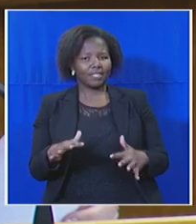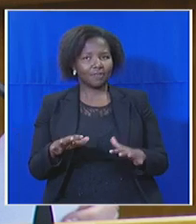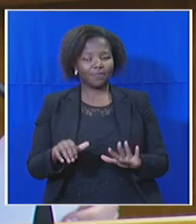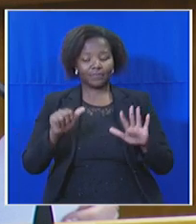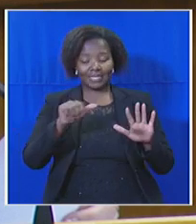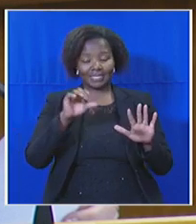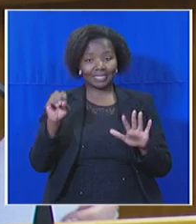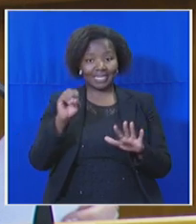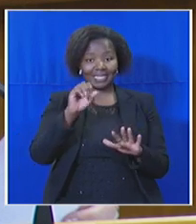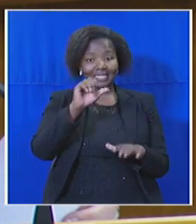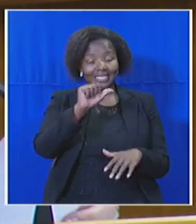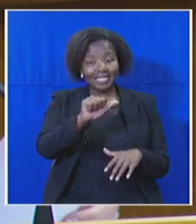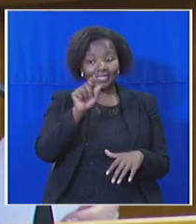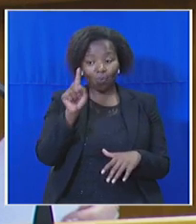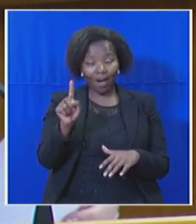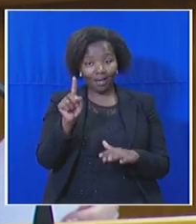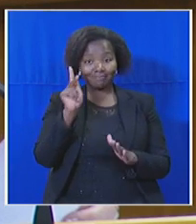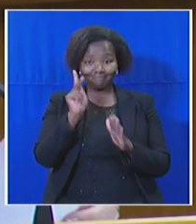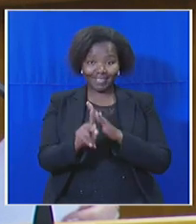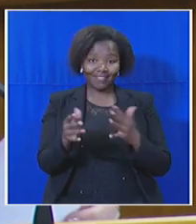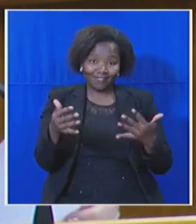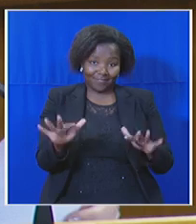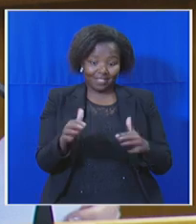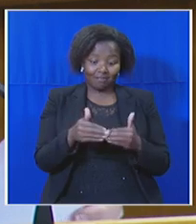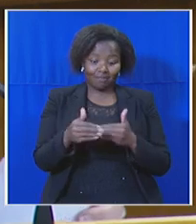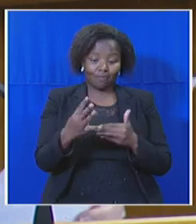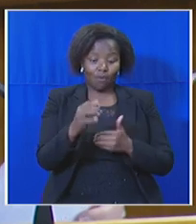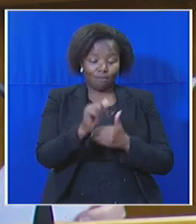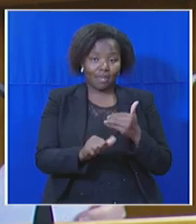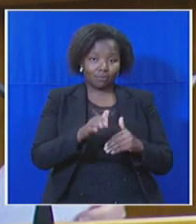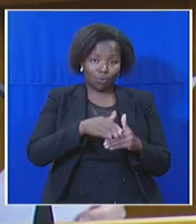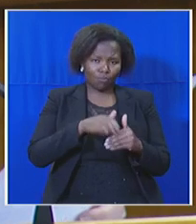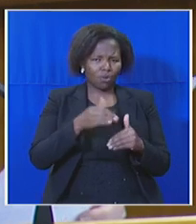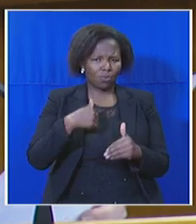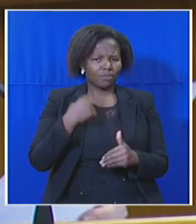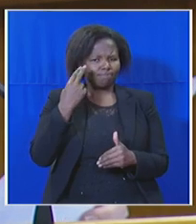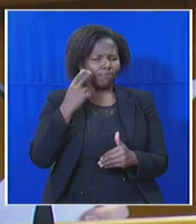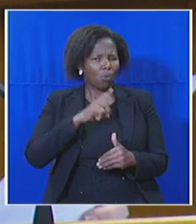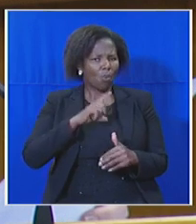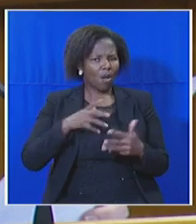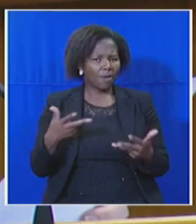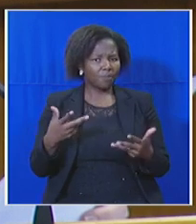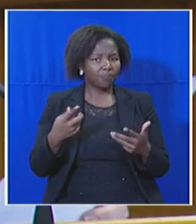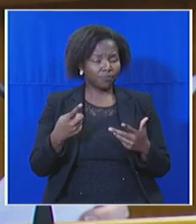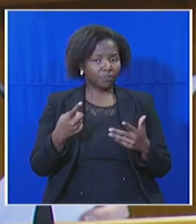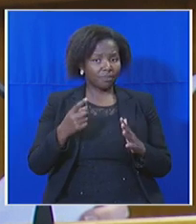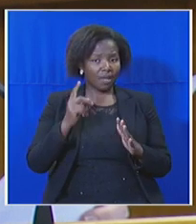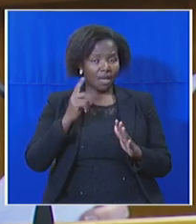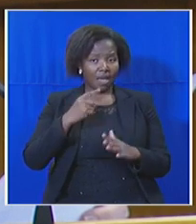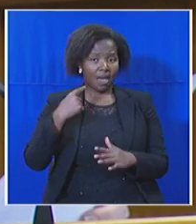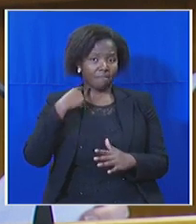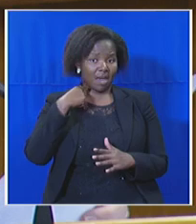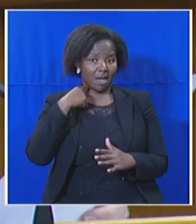been killed so far this year with 4 months yet to go. We have to ask ourselves why. Our murder rate dropped after 2003